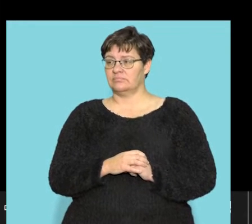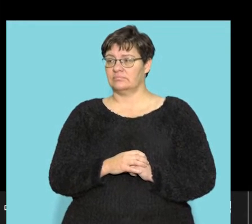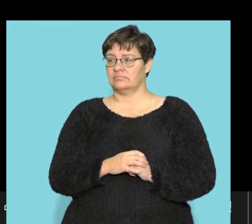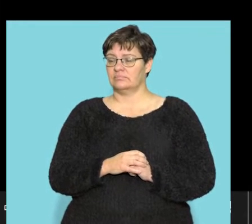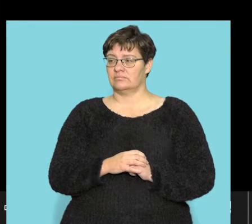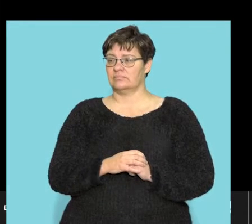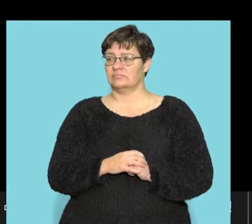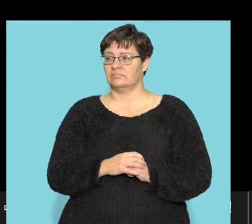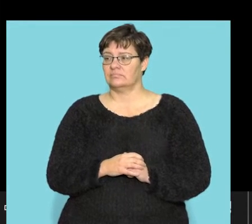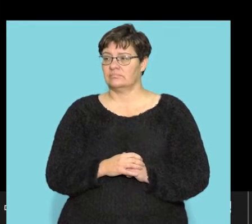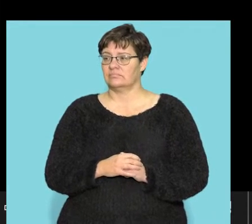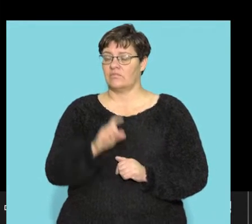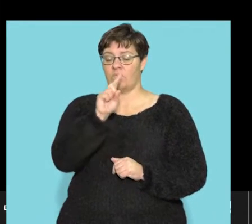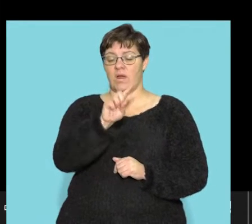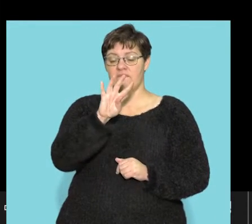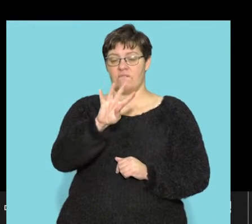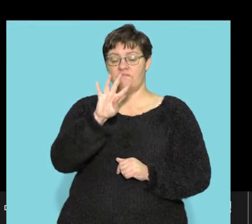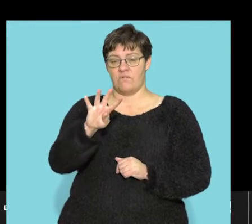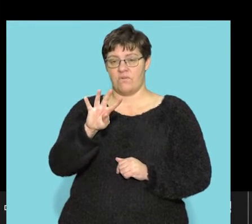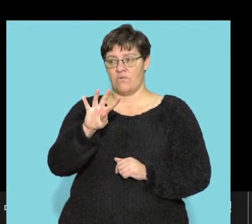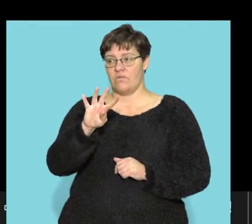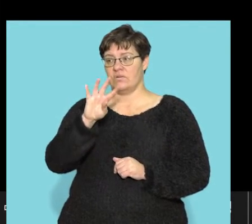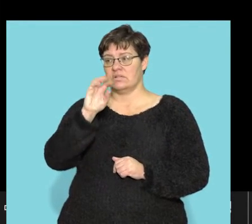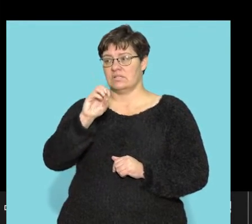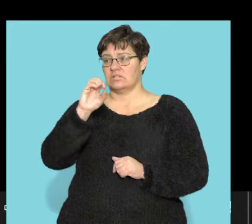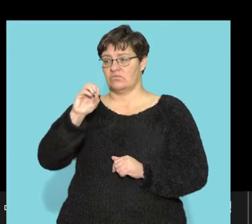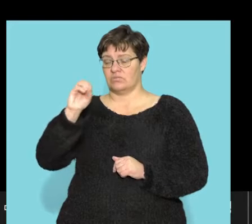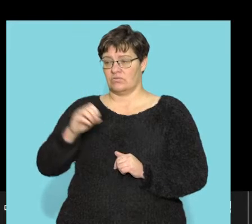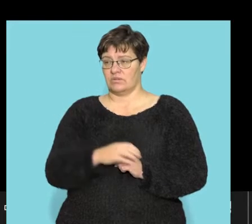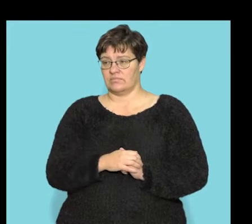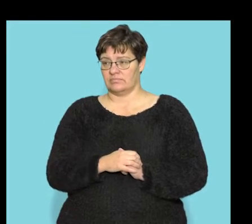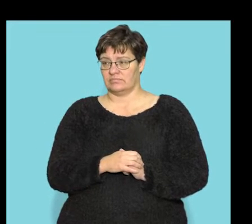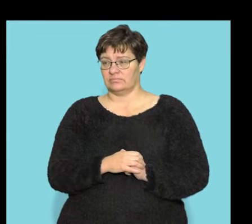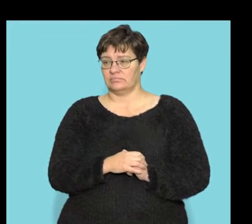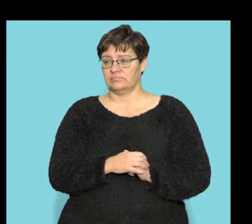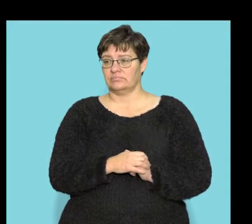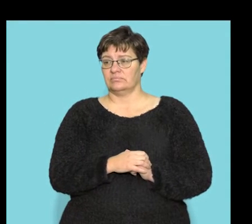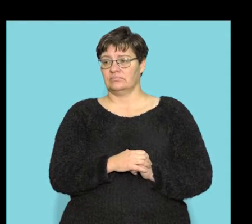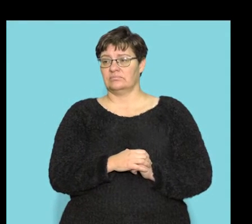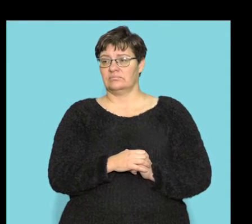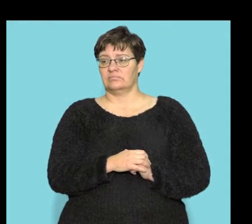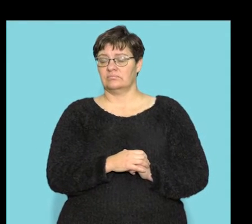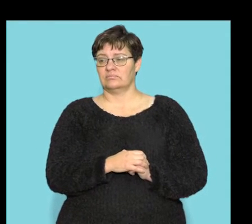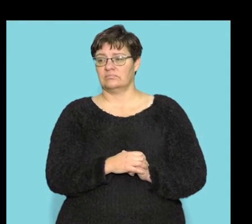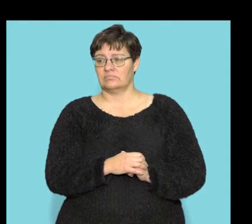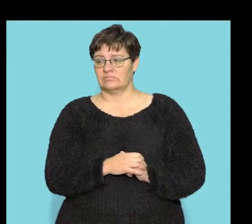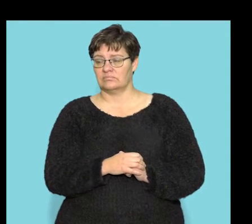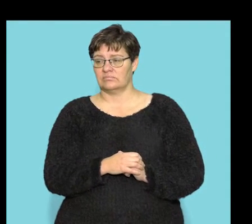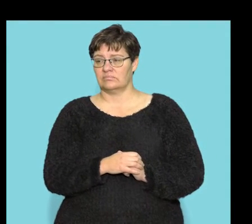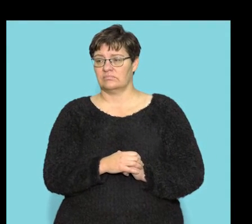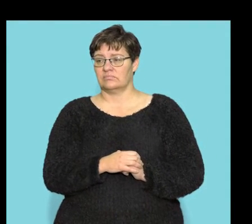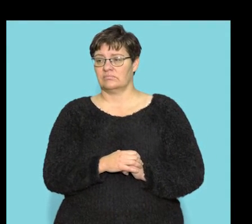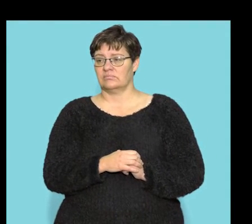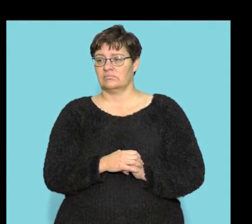okay? And that will give me a figure of 14,400, right? So now, this figure